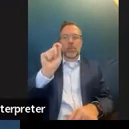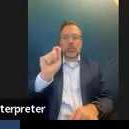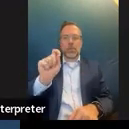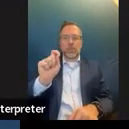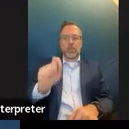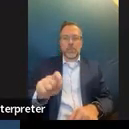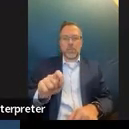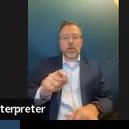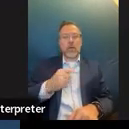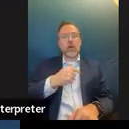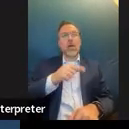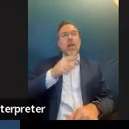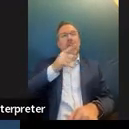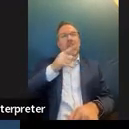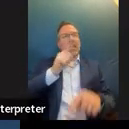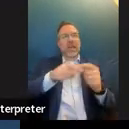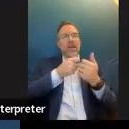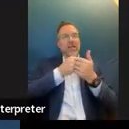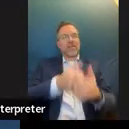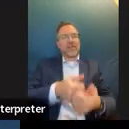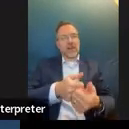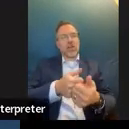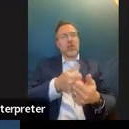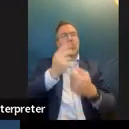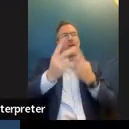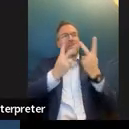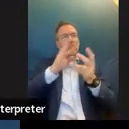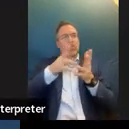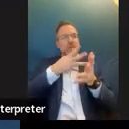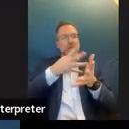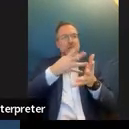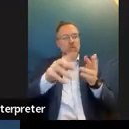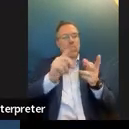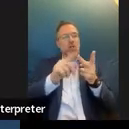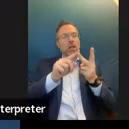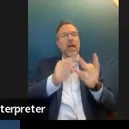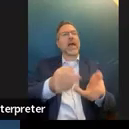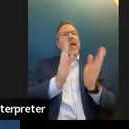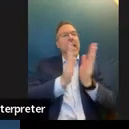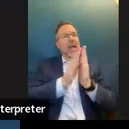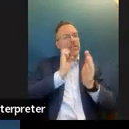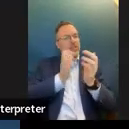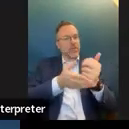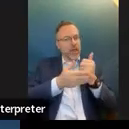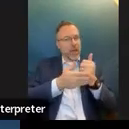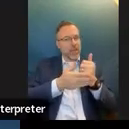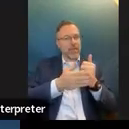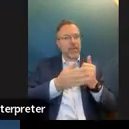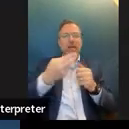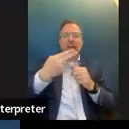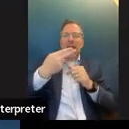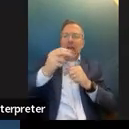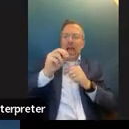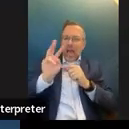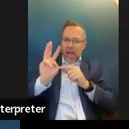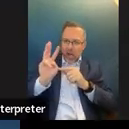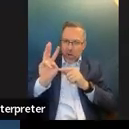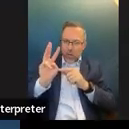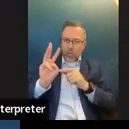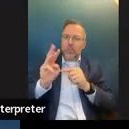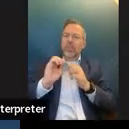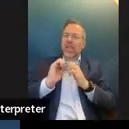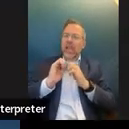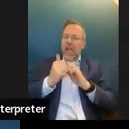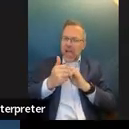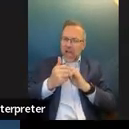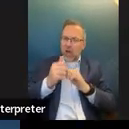following a visual schedule and requesting help. And you could see there's also a how statement. How do those gaps affect the child's